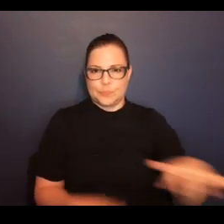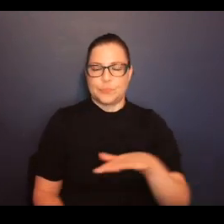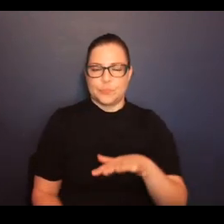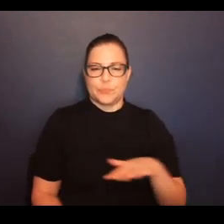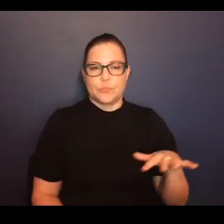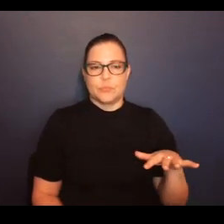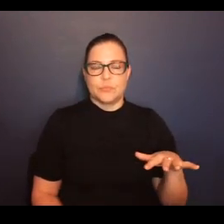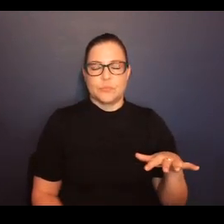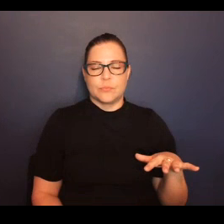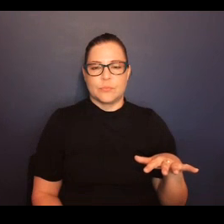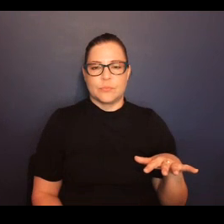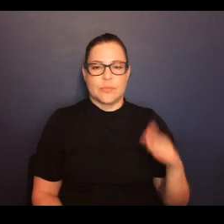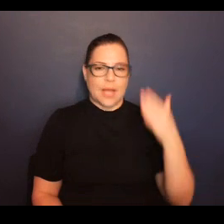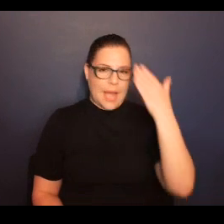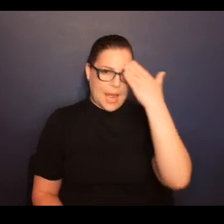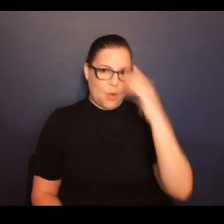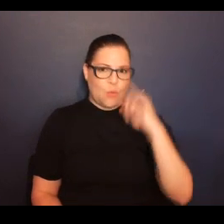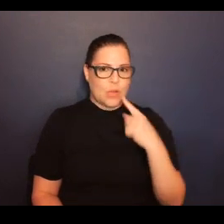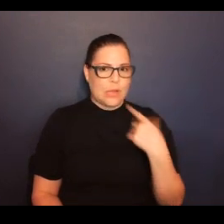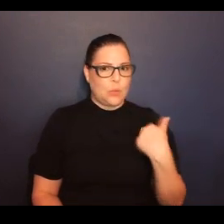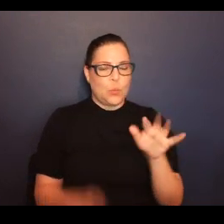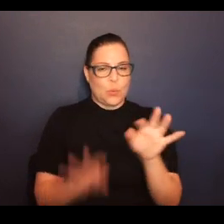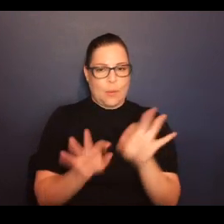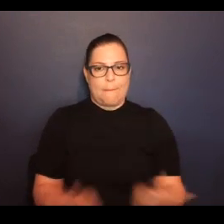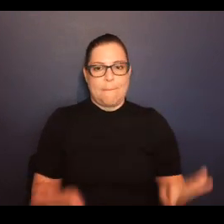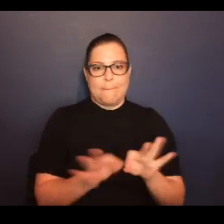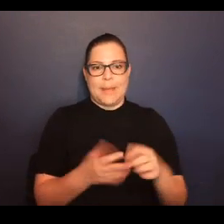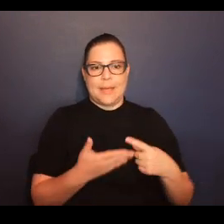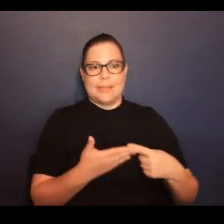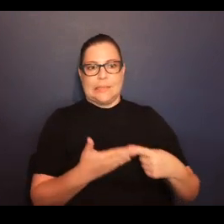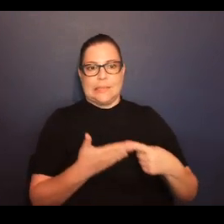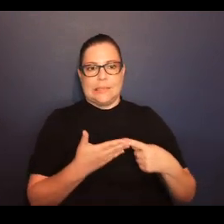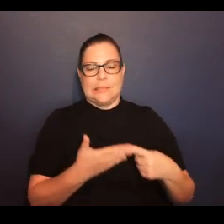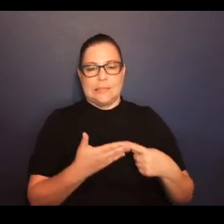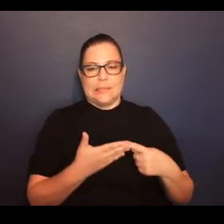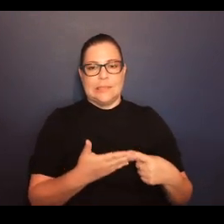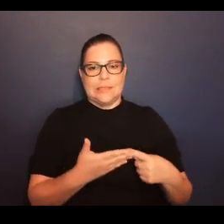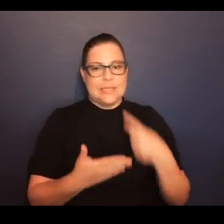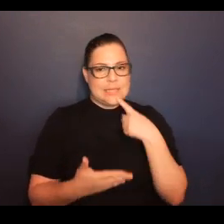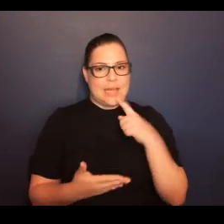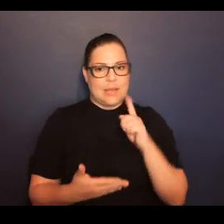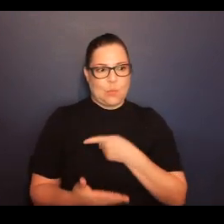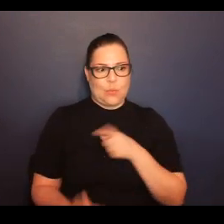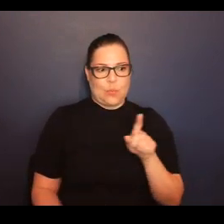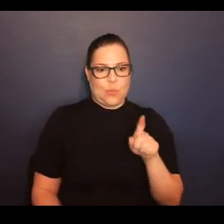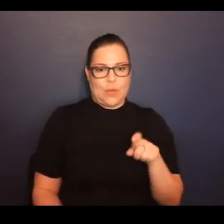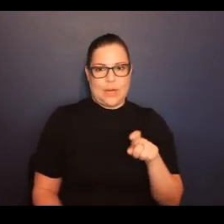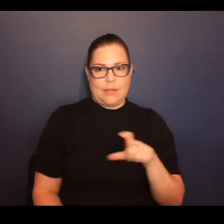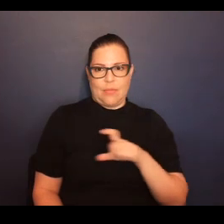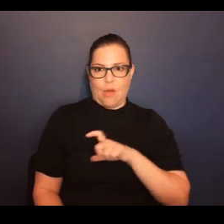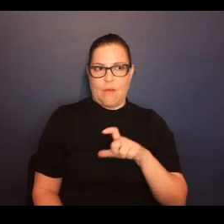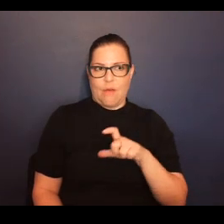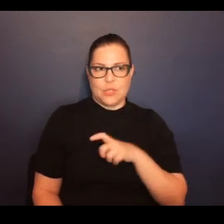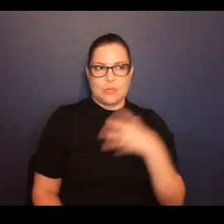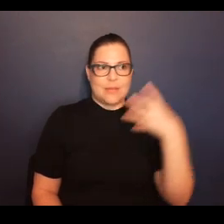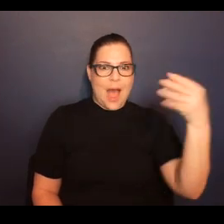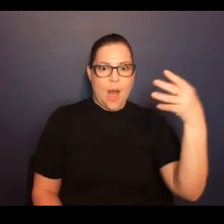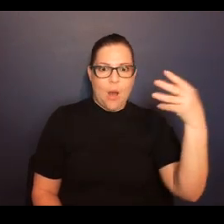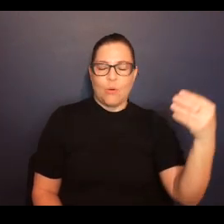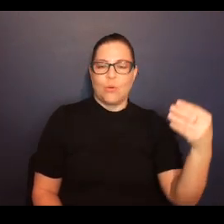know it was a big discussion about we need those officers on the street and the cars